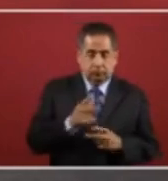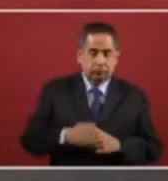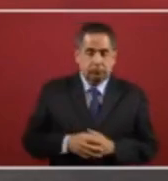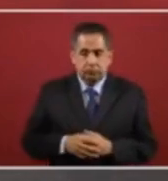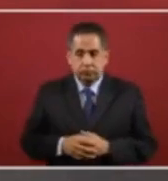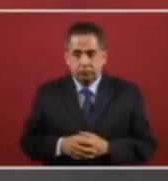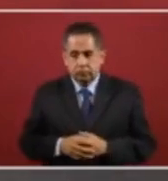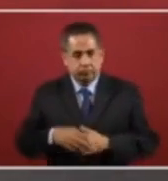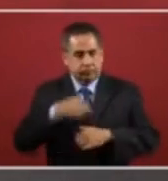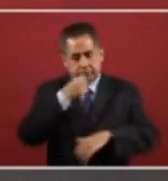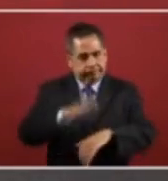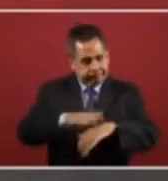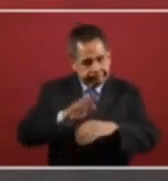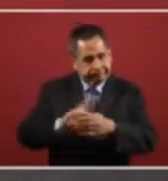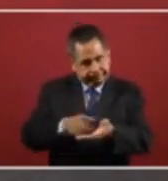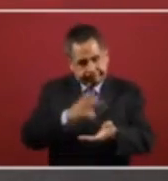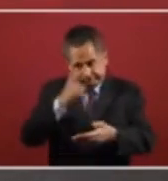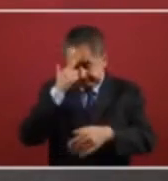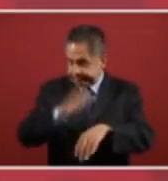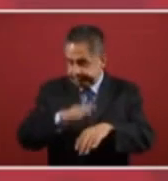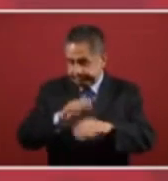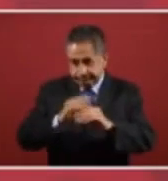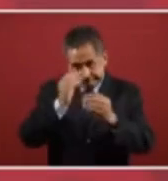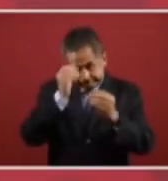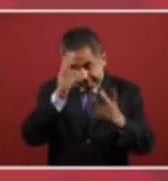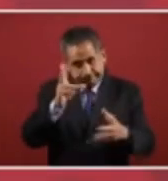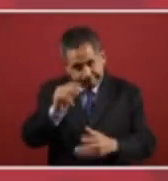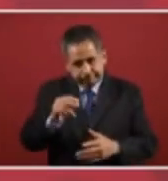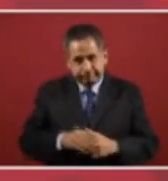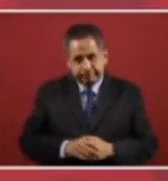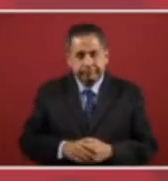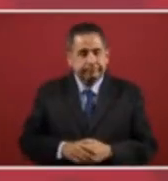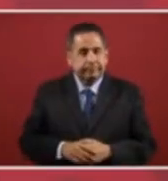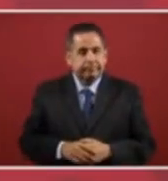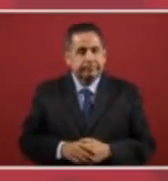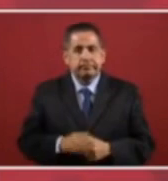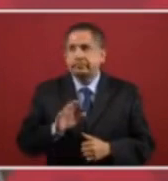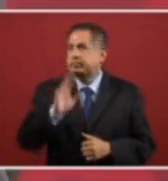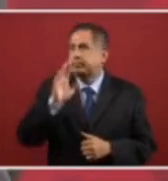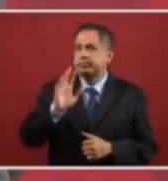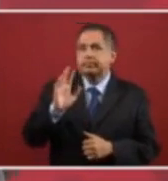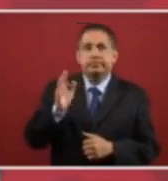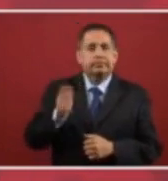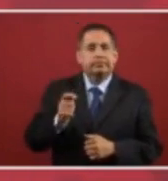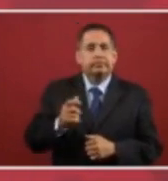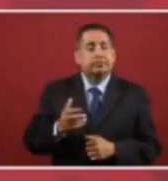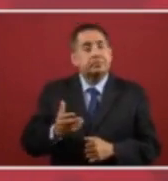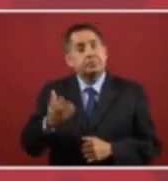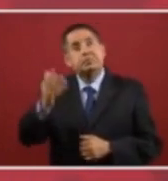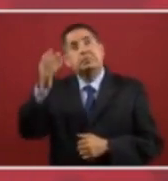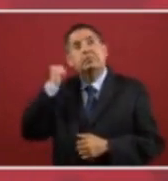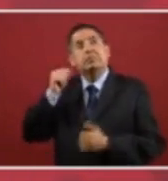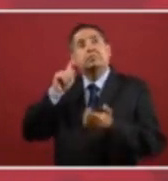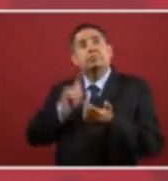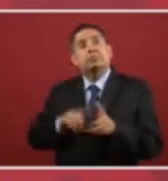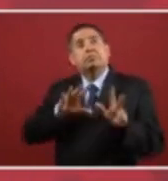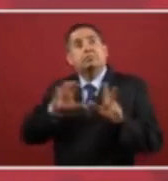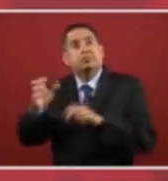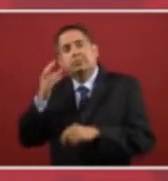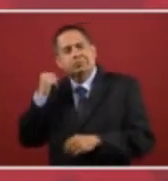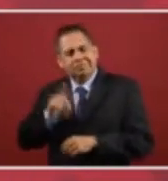places. I have to keep reminding you because people seem to forget. It seems like it happened in